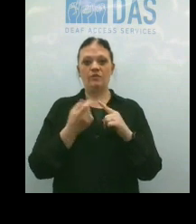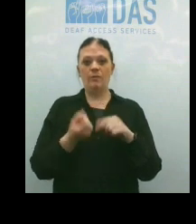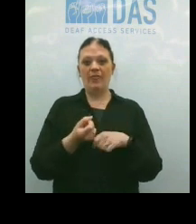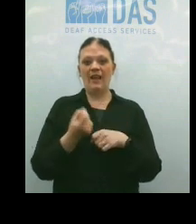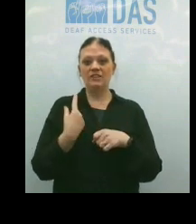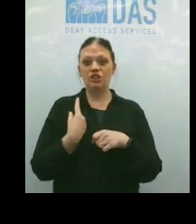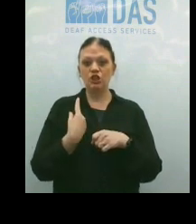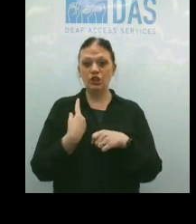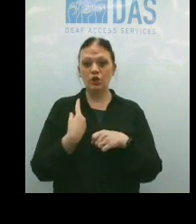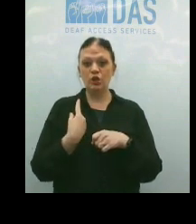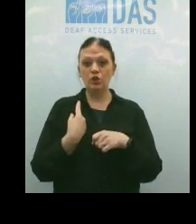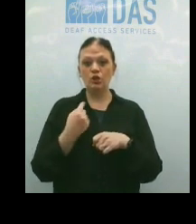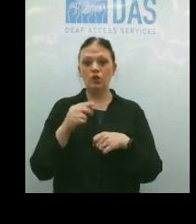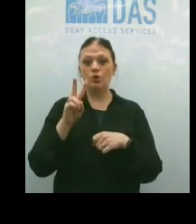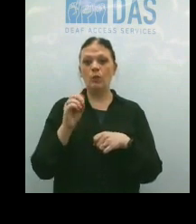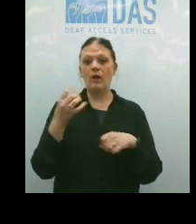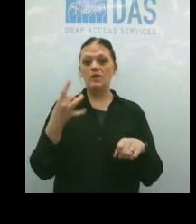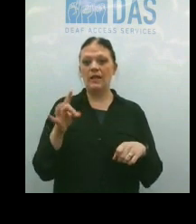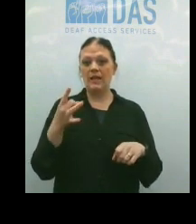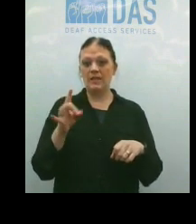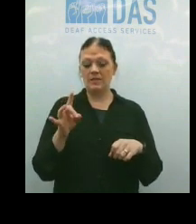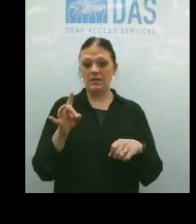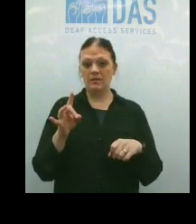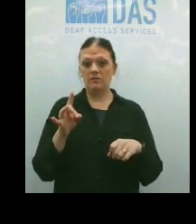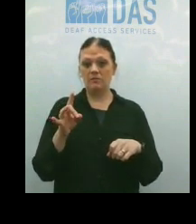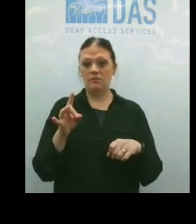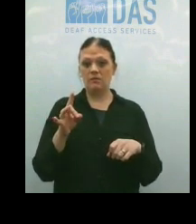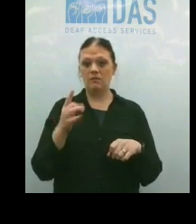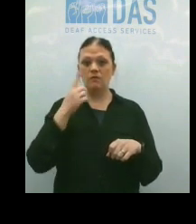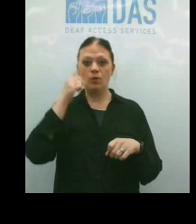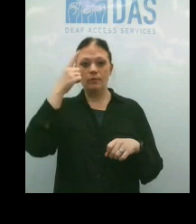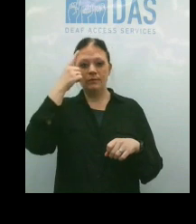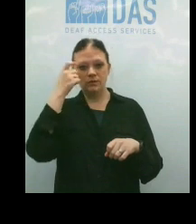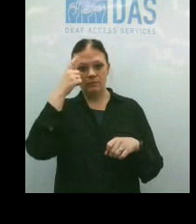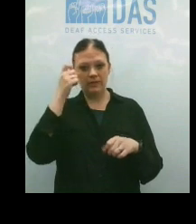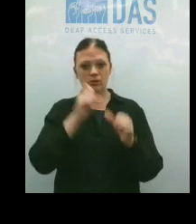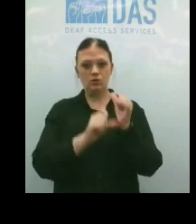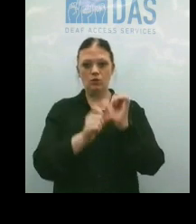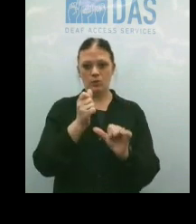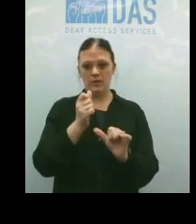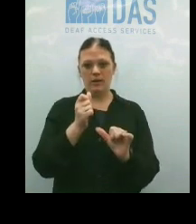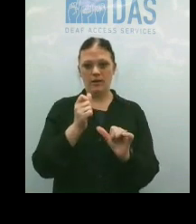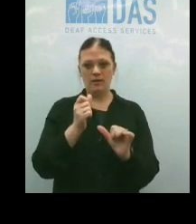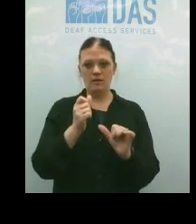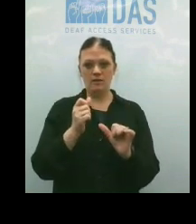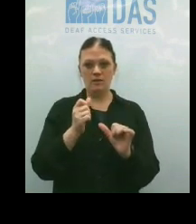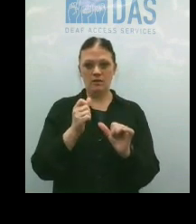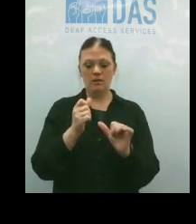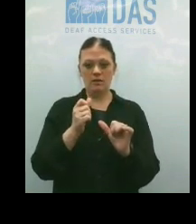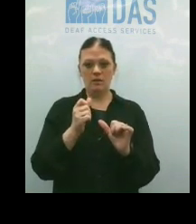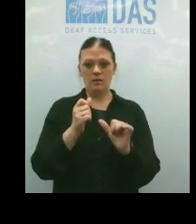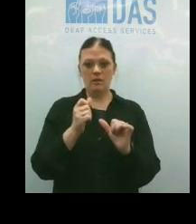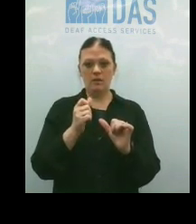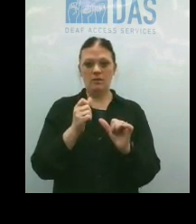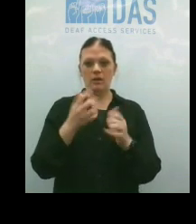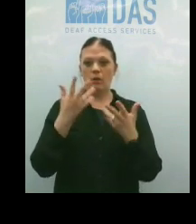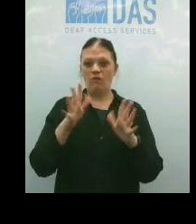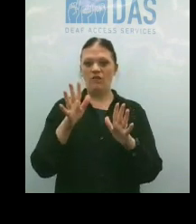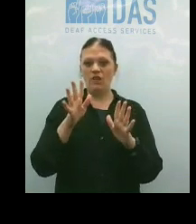year in 2018 for suspected suicides that were